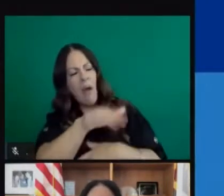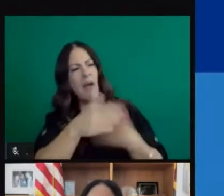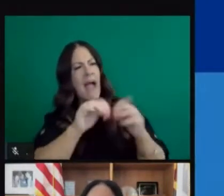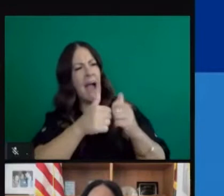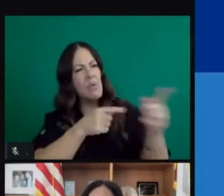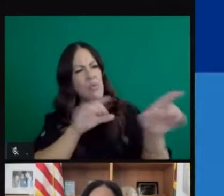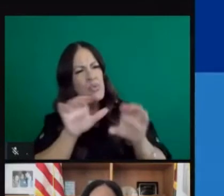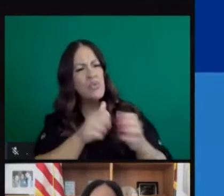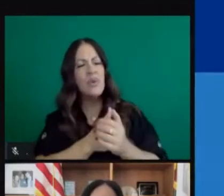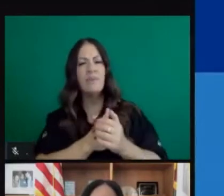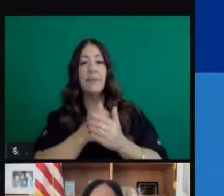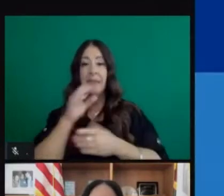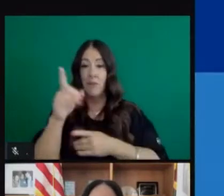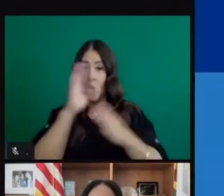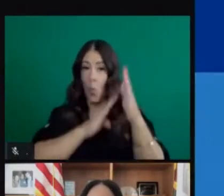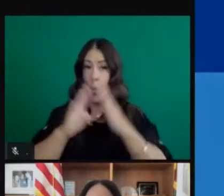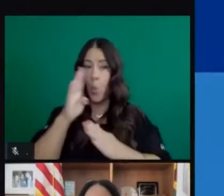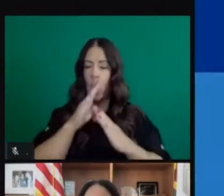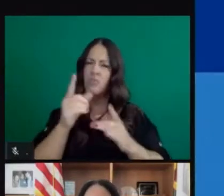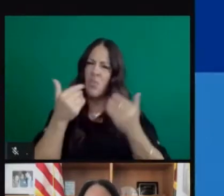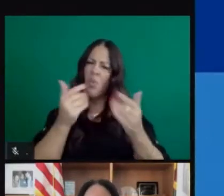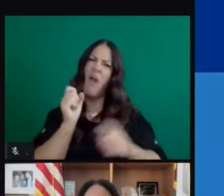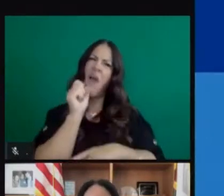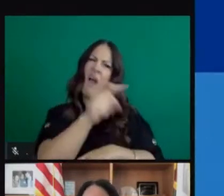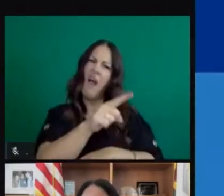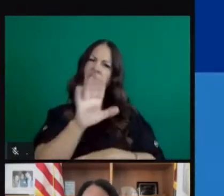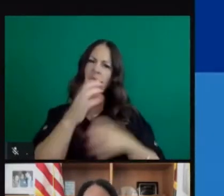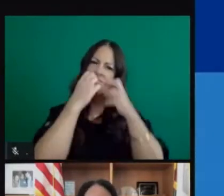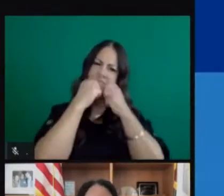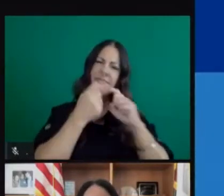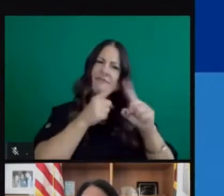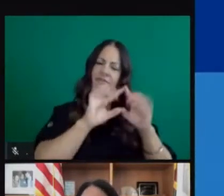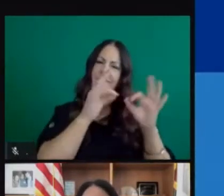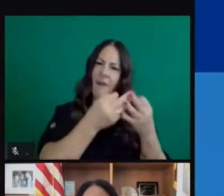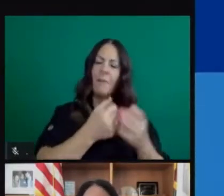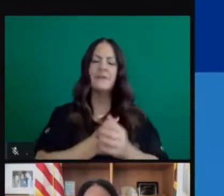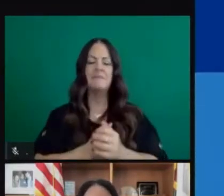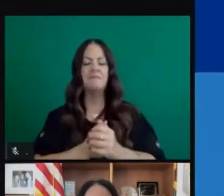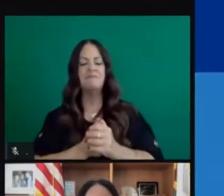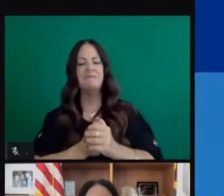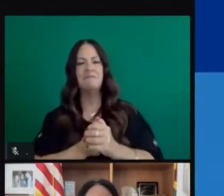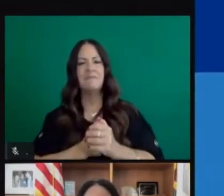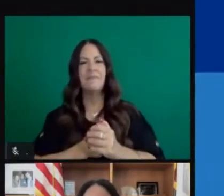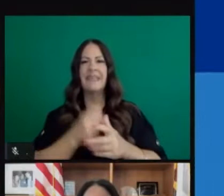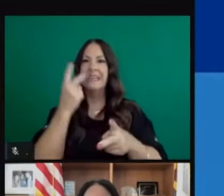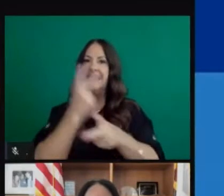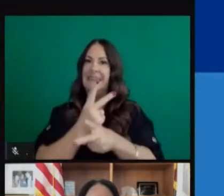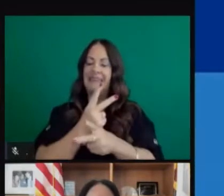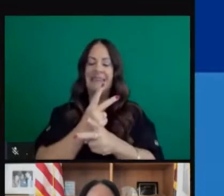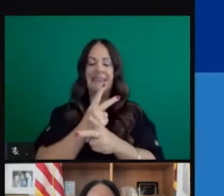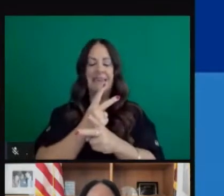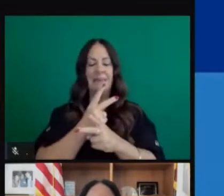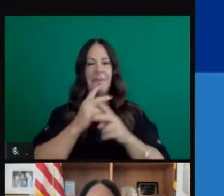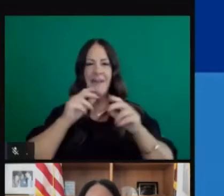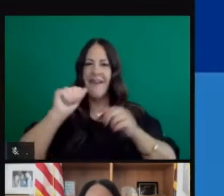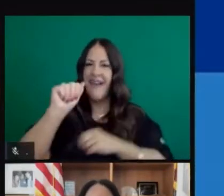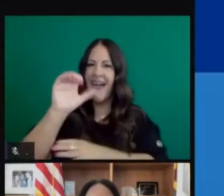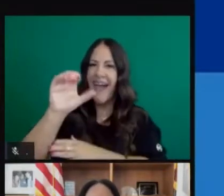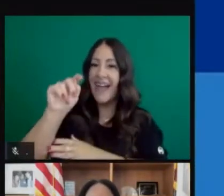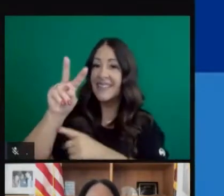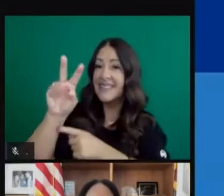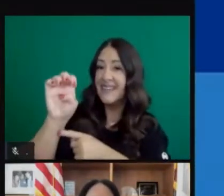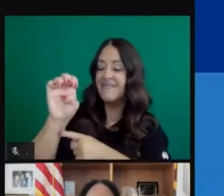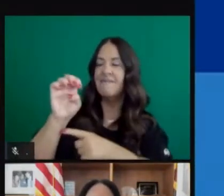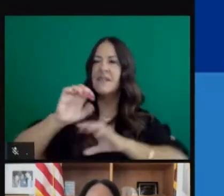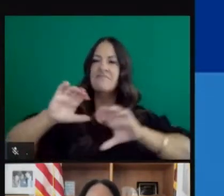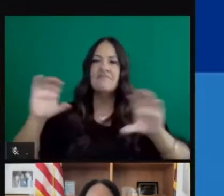worried, go ahead and ask. Staying physically active, I can't emphasize that enough. And really